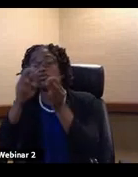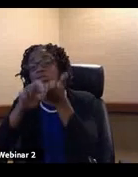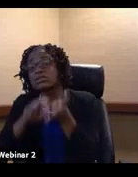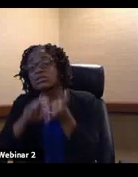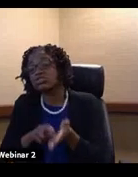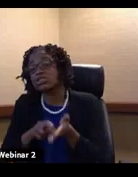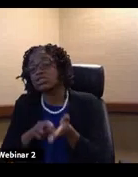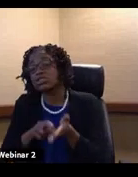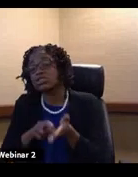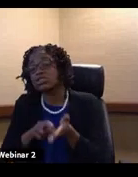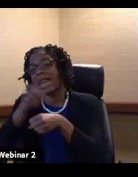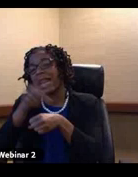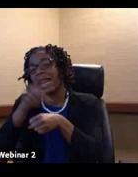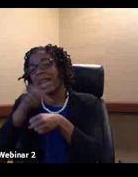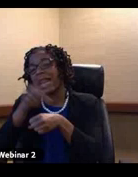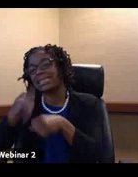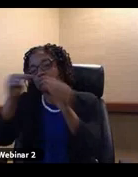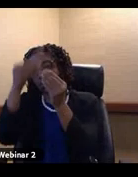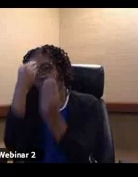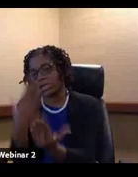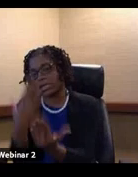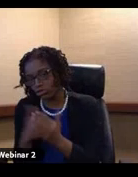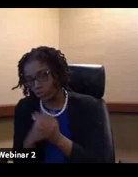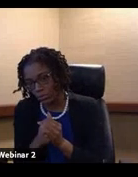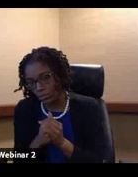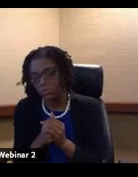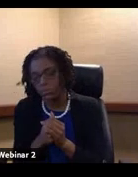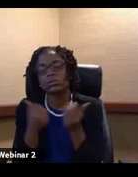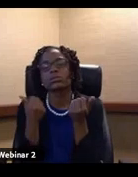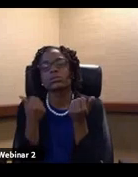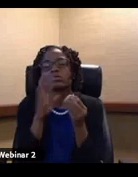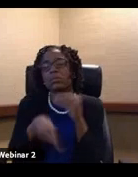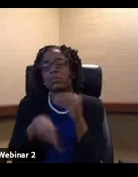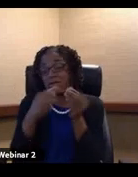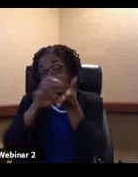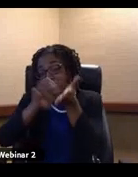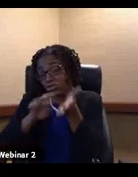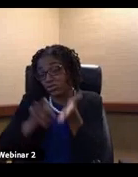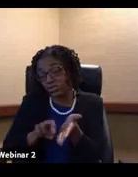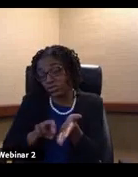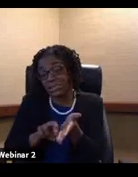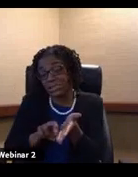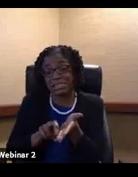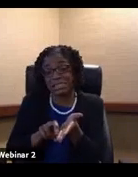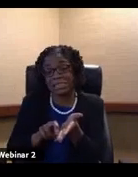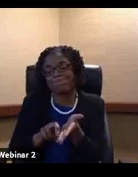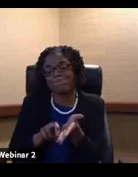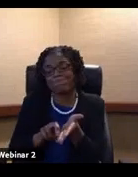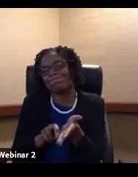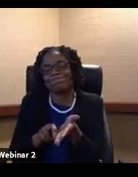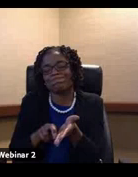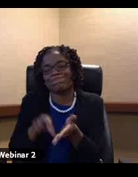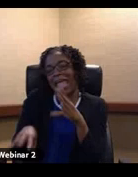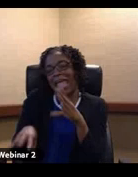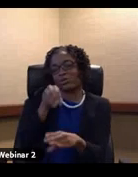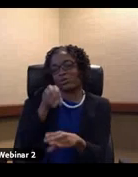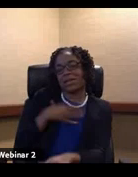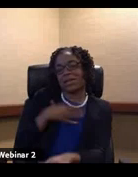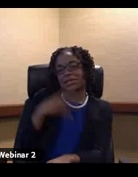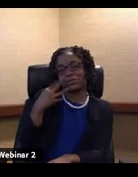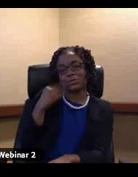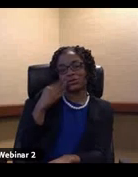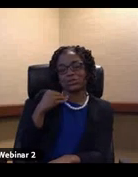about researching and creating it, I would need to know more information. And when we get into the topic of research, it's a little bit outside my expertise,